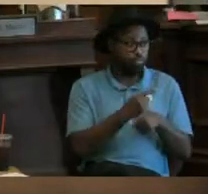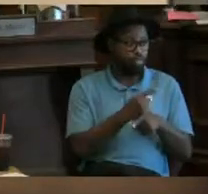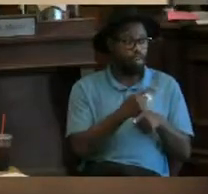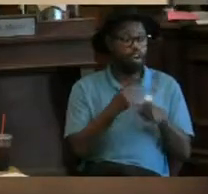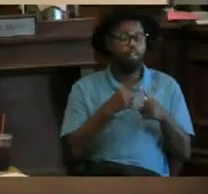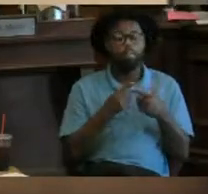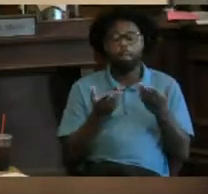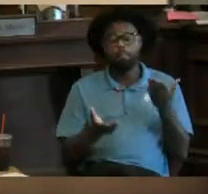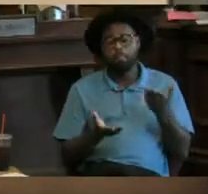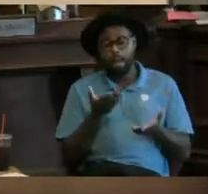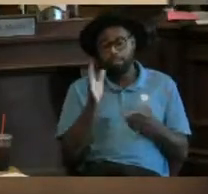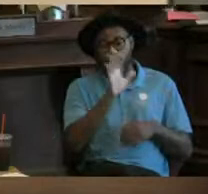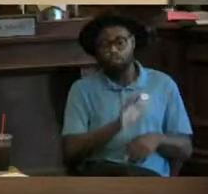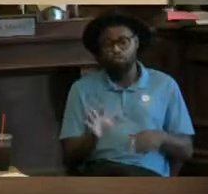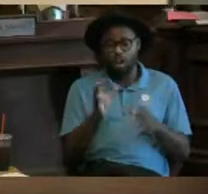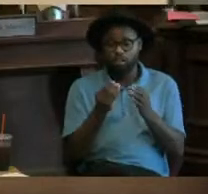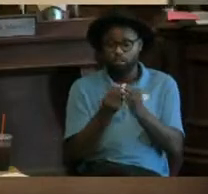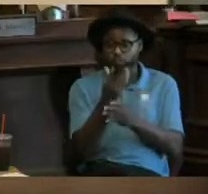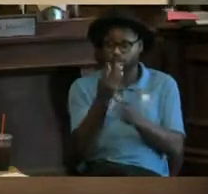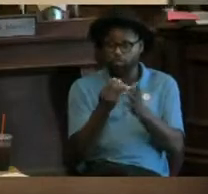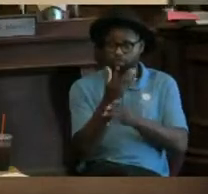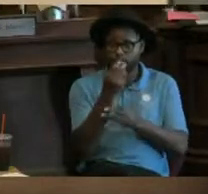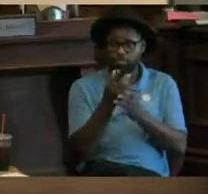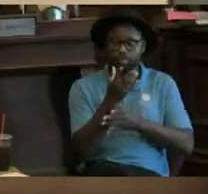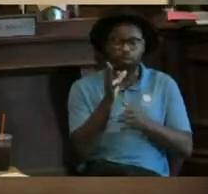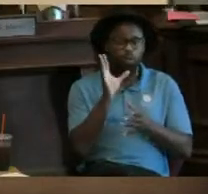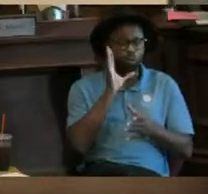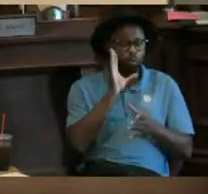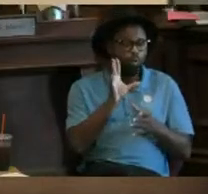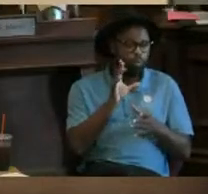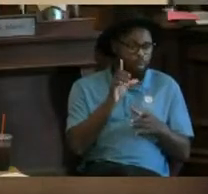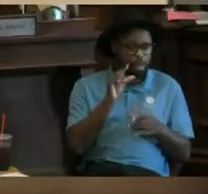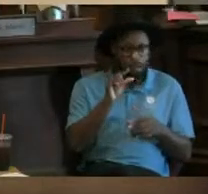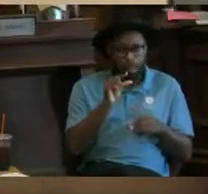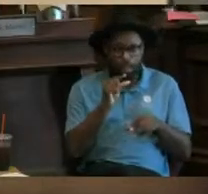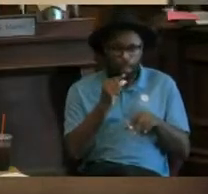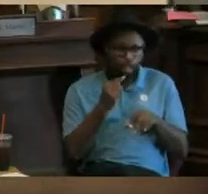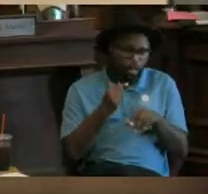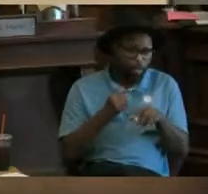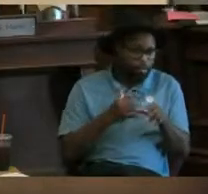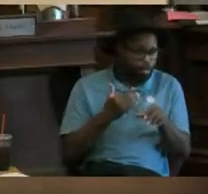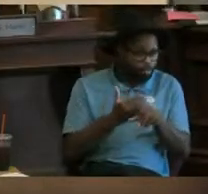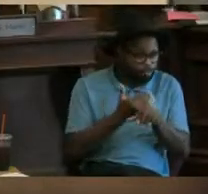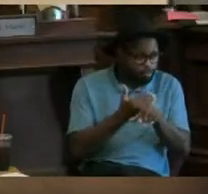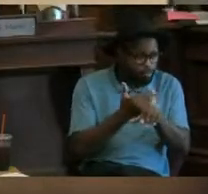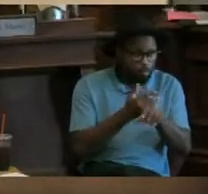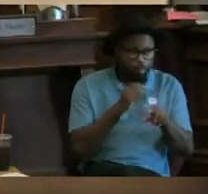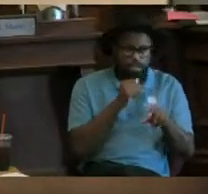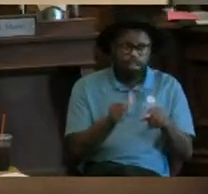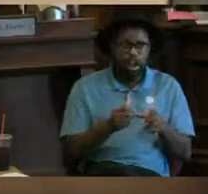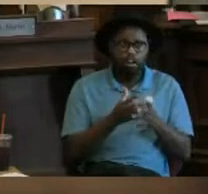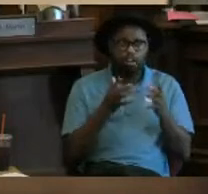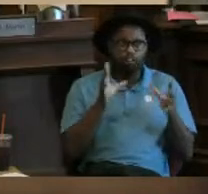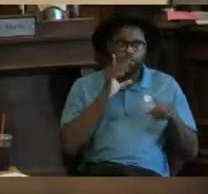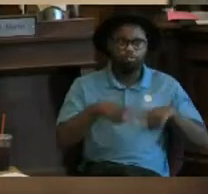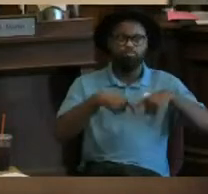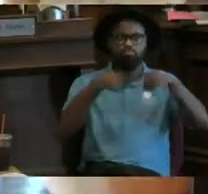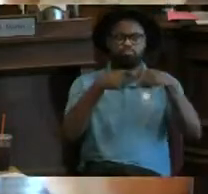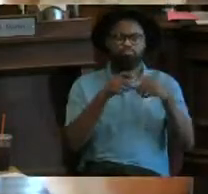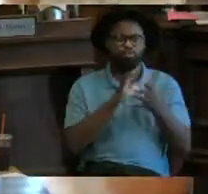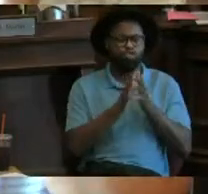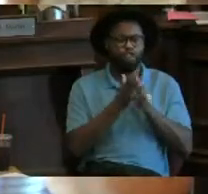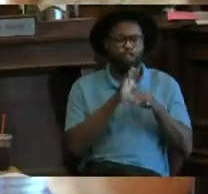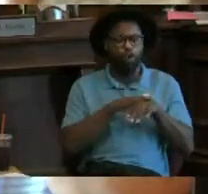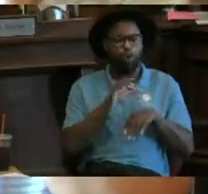when spring hits, there'll be a little bit of touch up here and there, but no substantial closing of traffic on State Street.